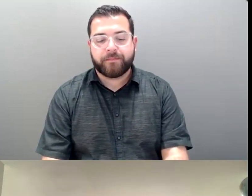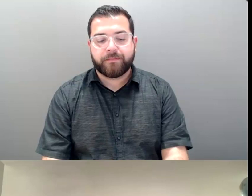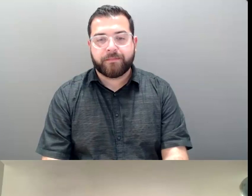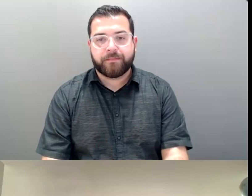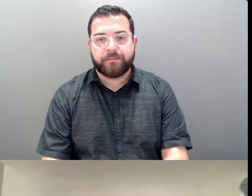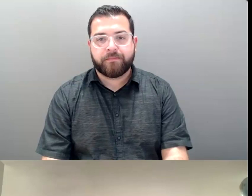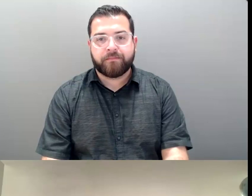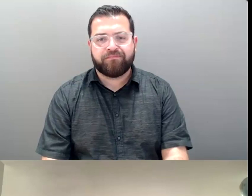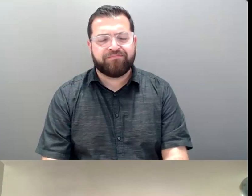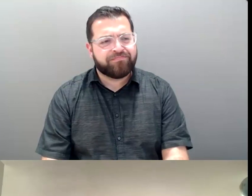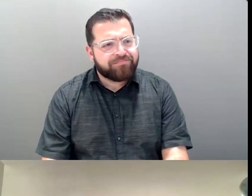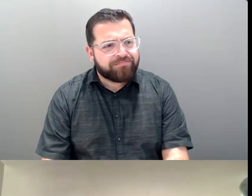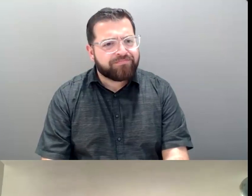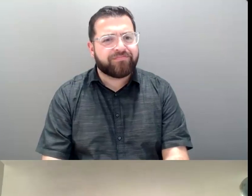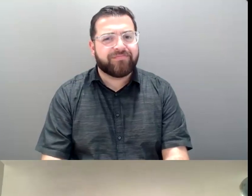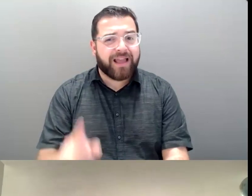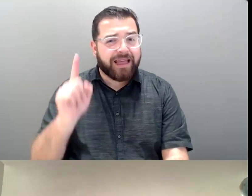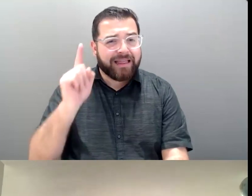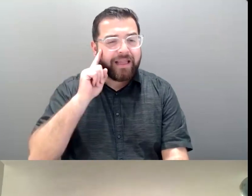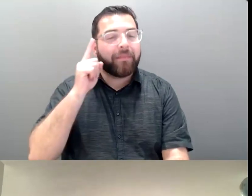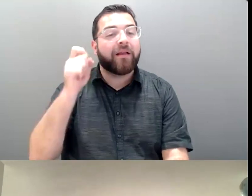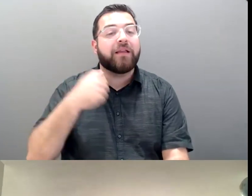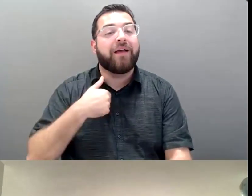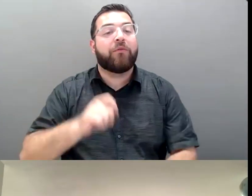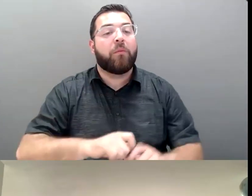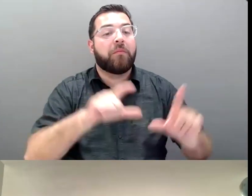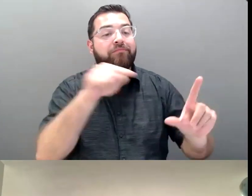Well, you know what's breaking my computer? I think it's actually Canva.